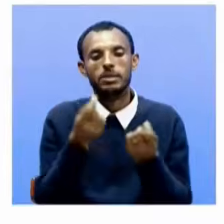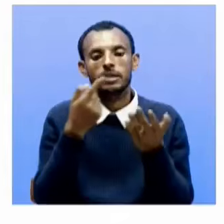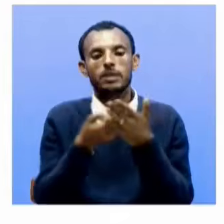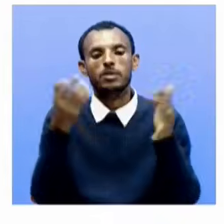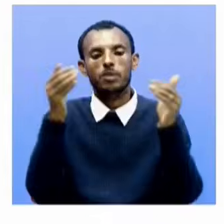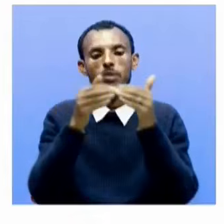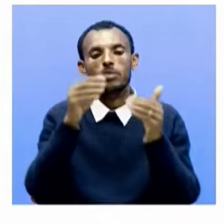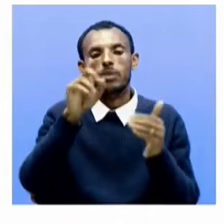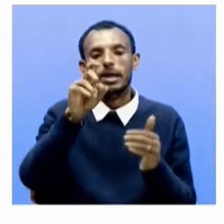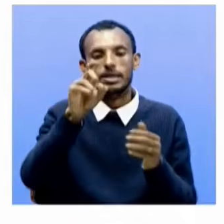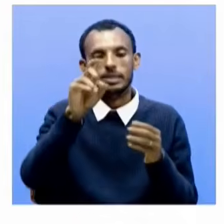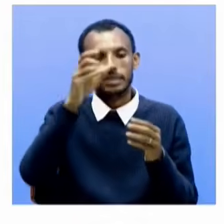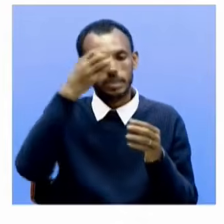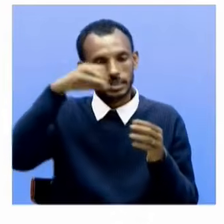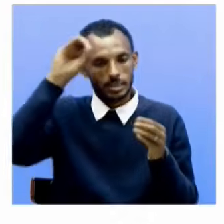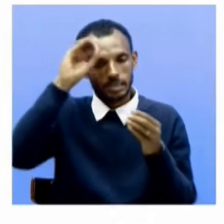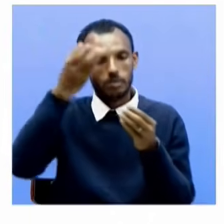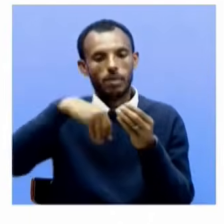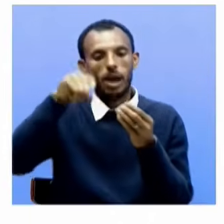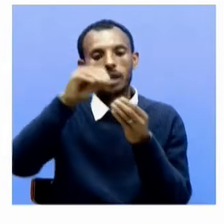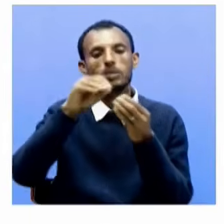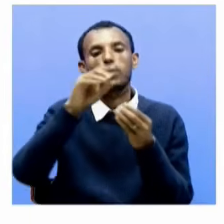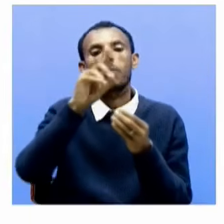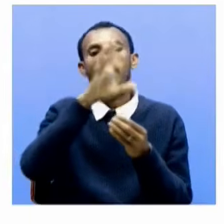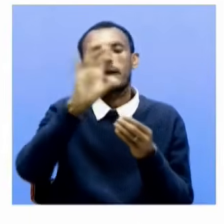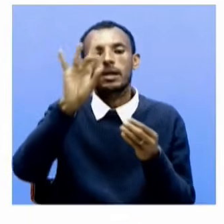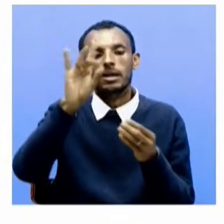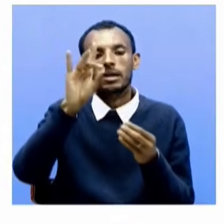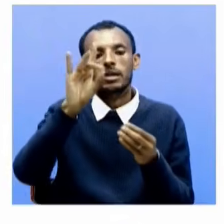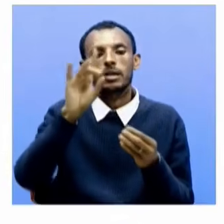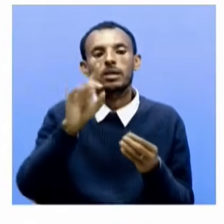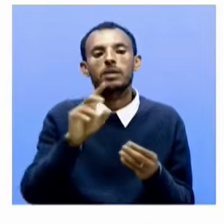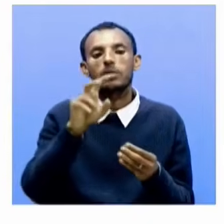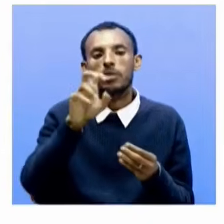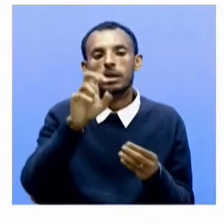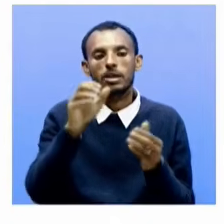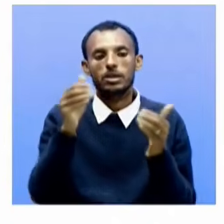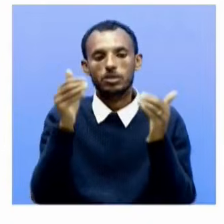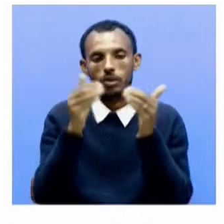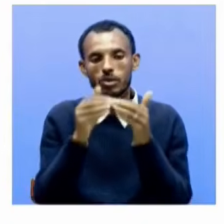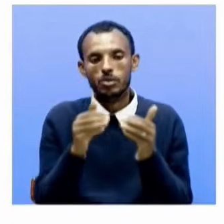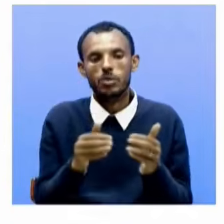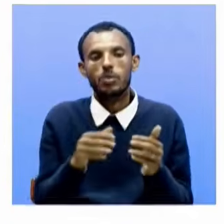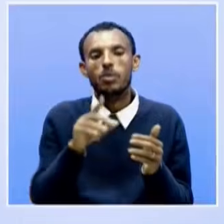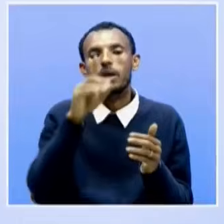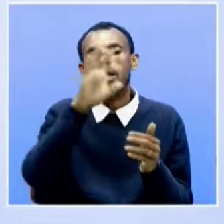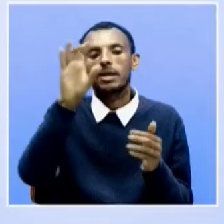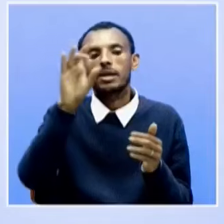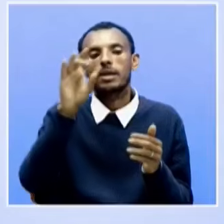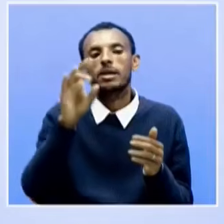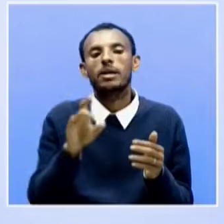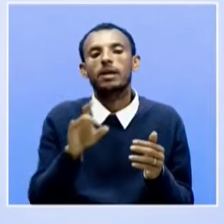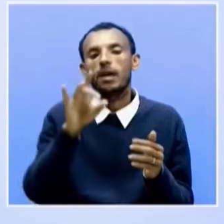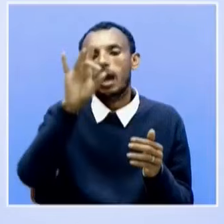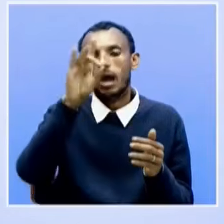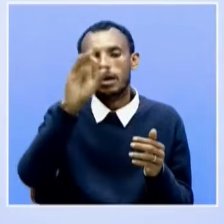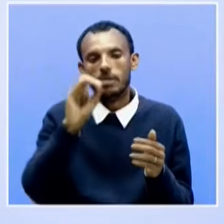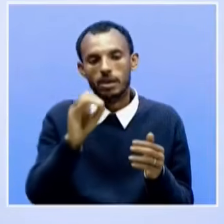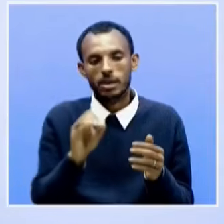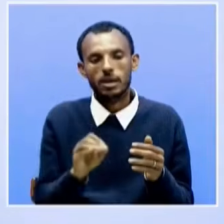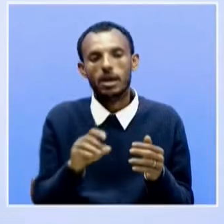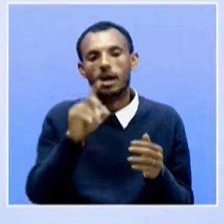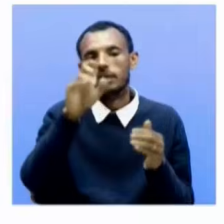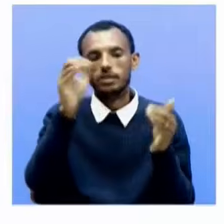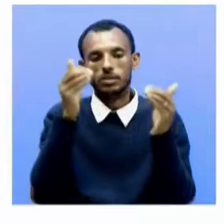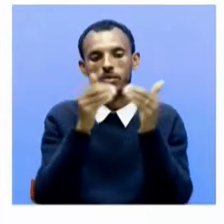x degree plus 120 degree is equal to 180 degree. Now x